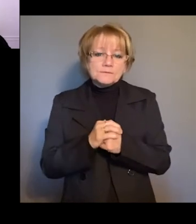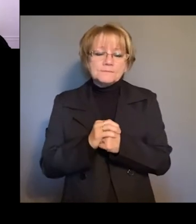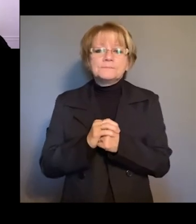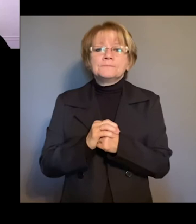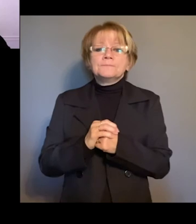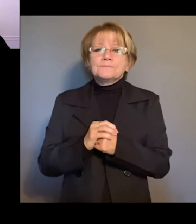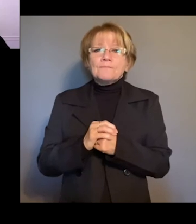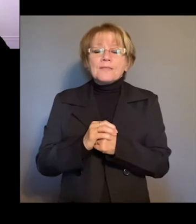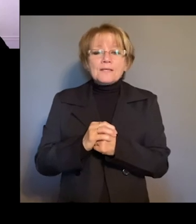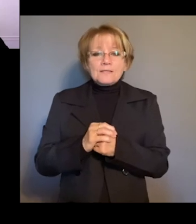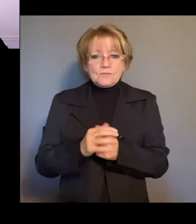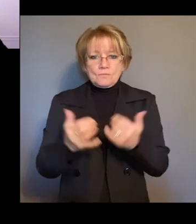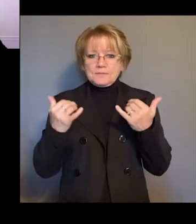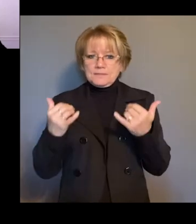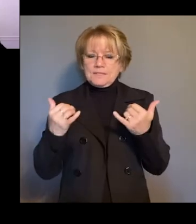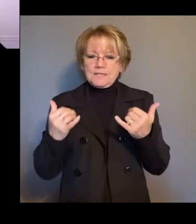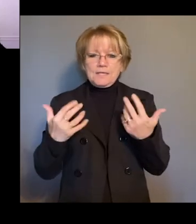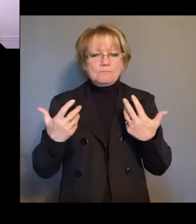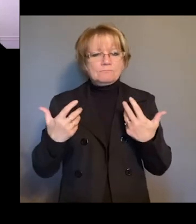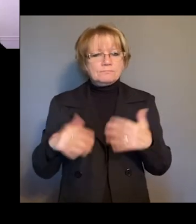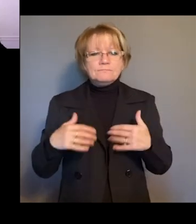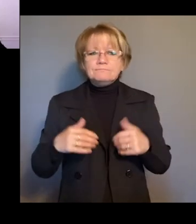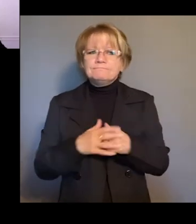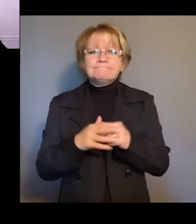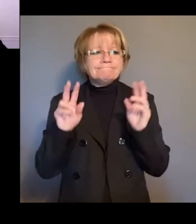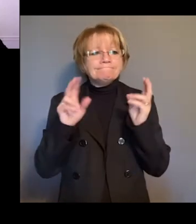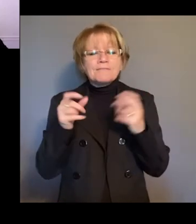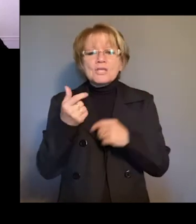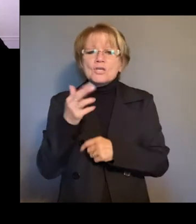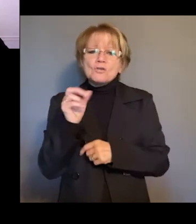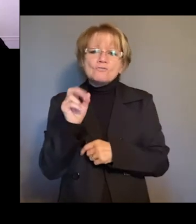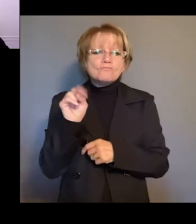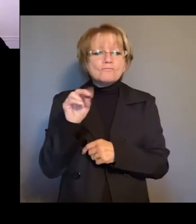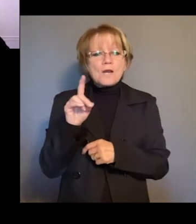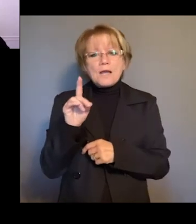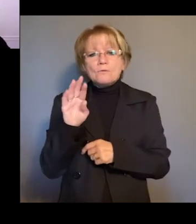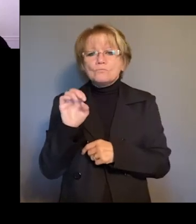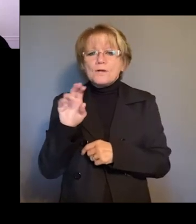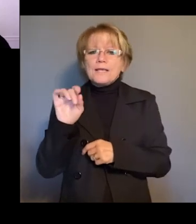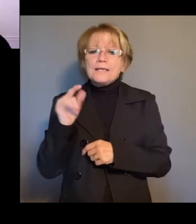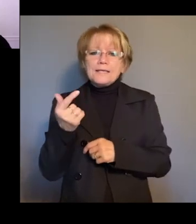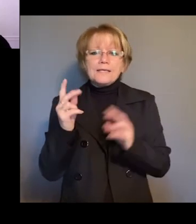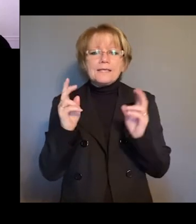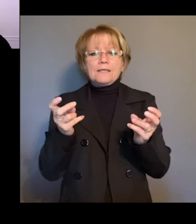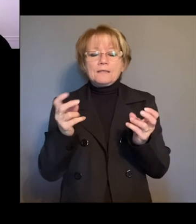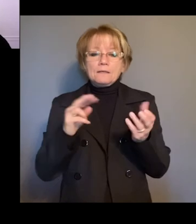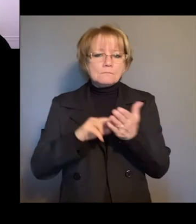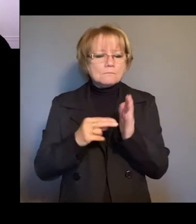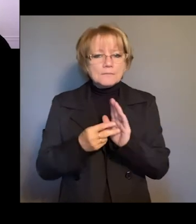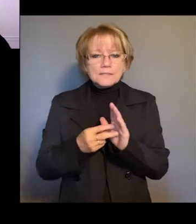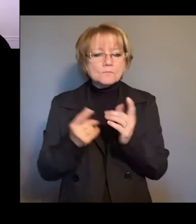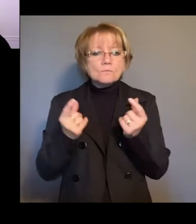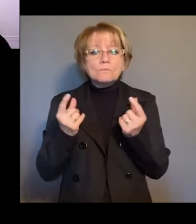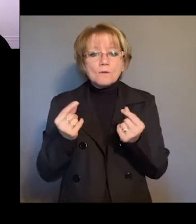So today is groundbreaking, okay? And what I mean by it being groundbreaking is usually forms